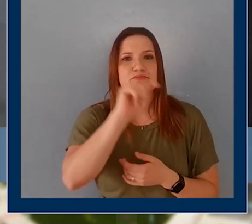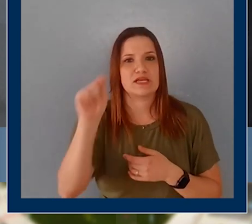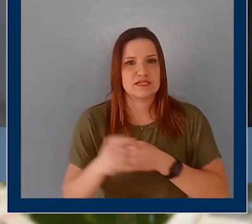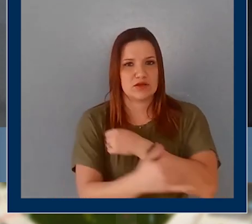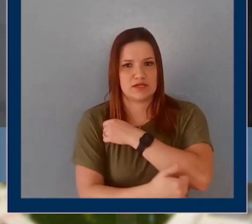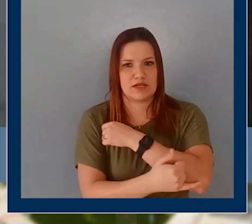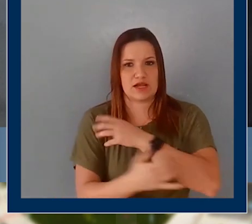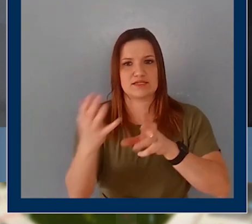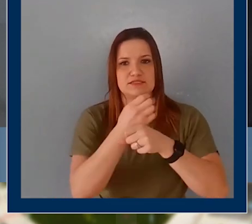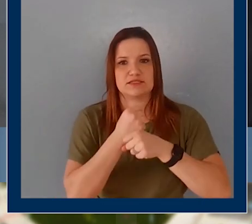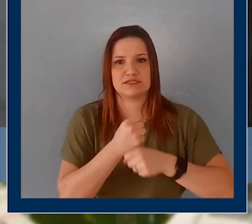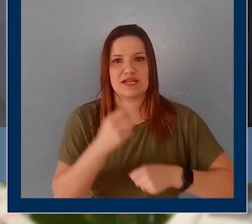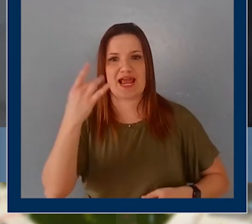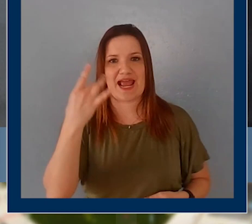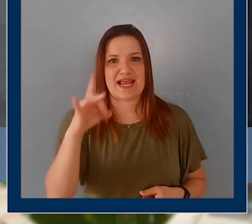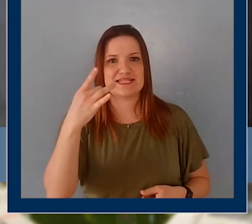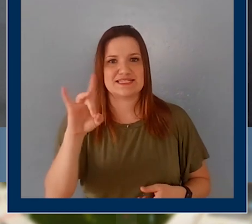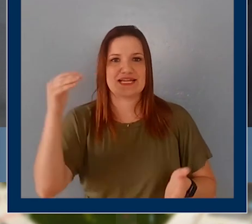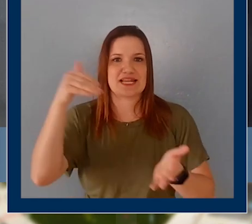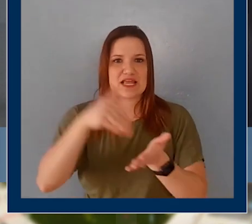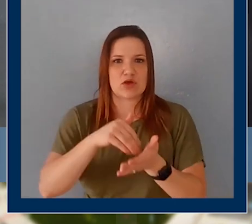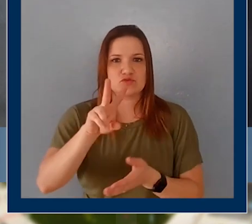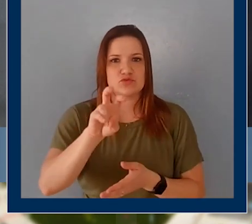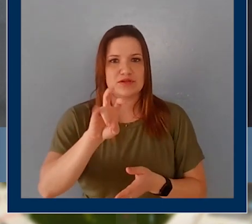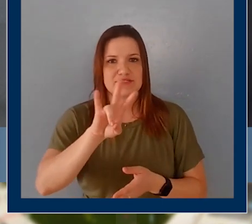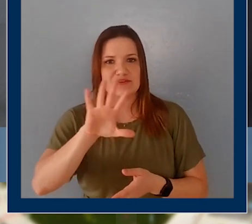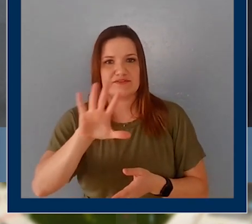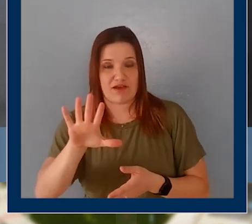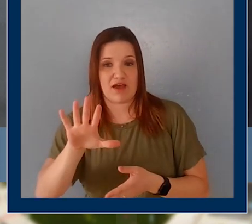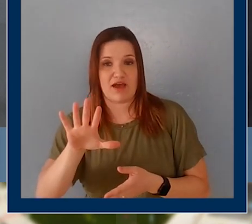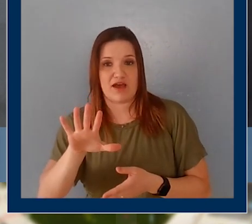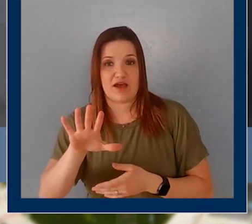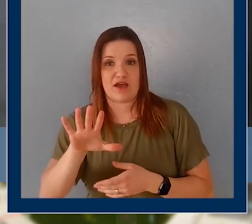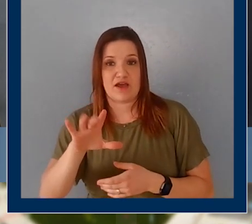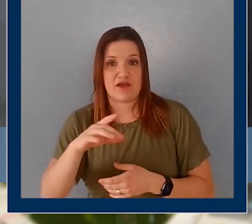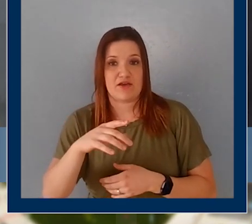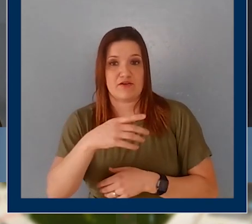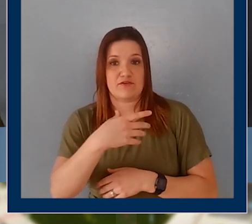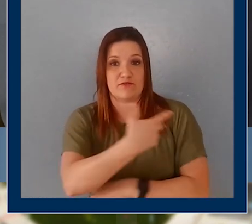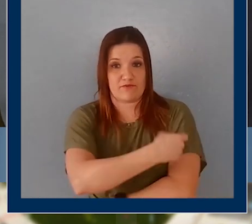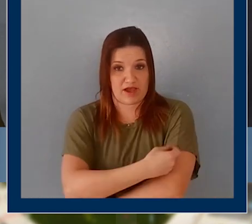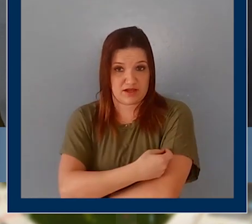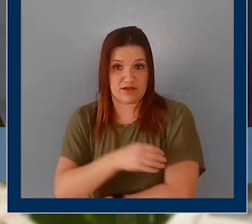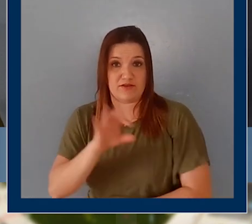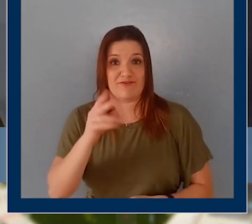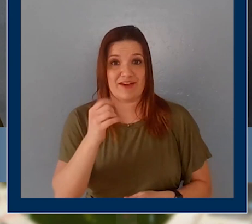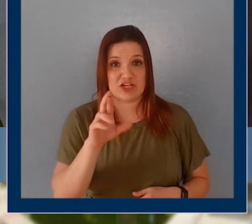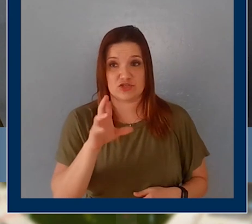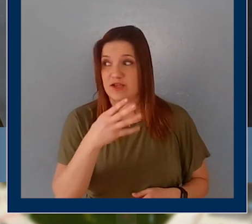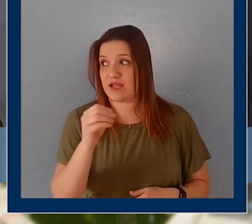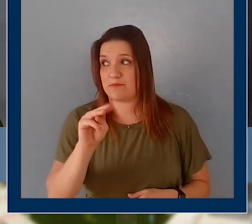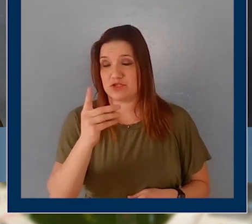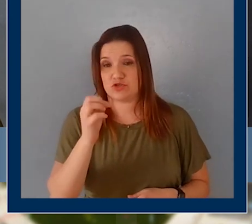to communities and is being administered. In fact, I think one of the things that, where was it that I had written